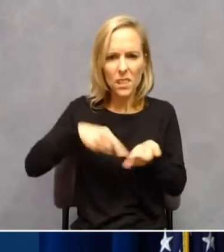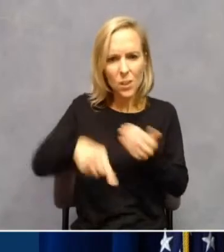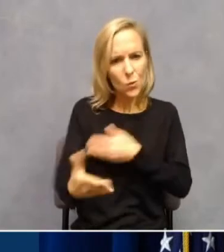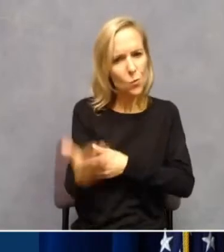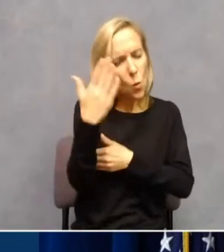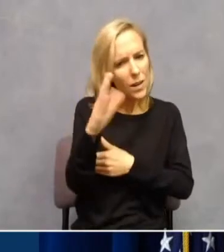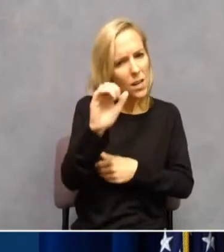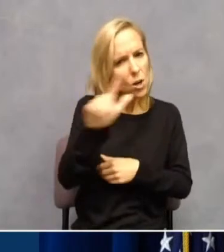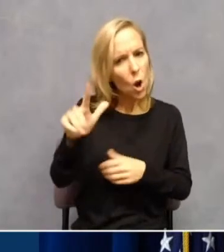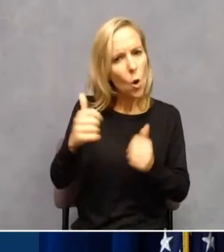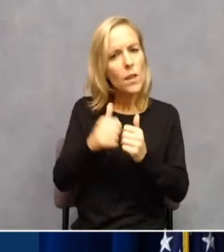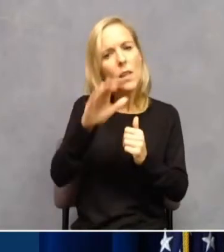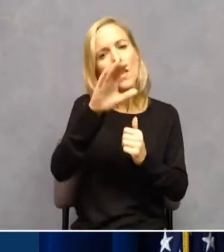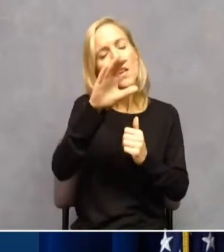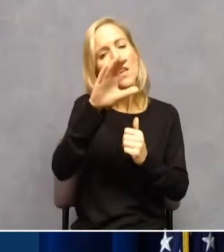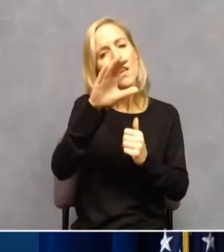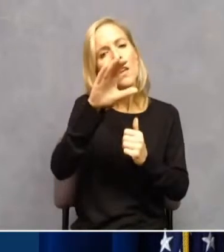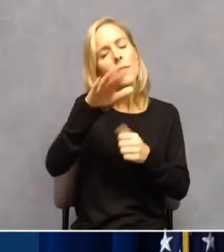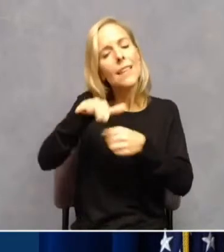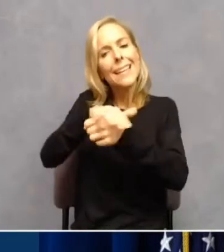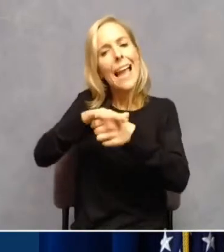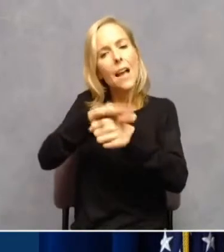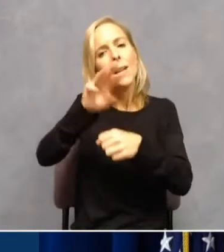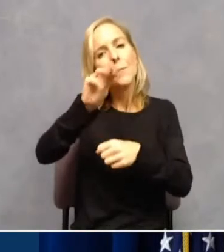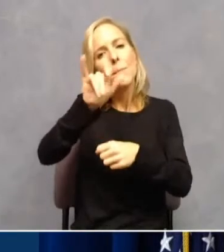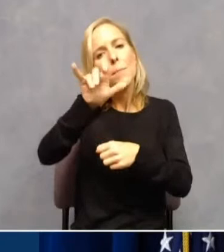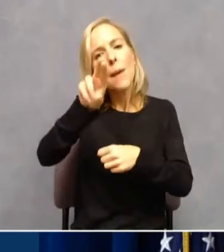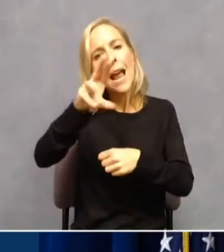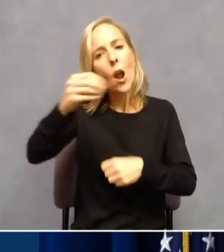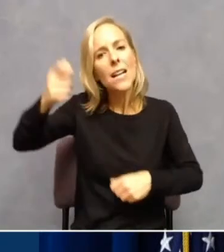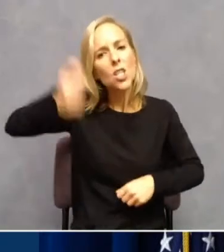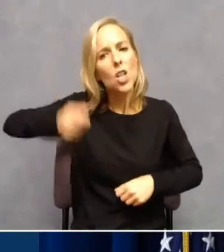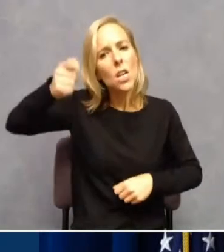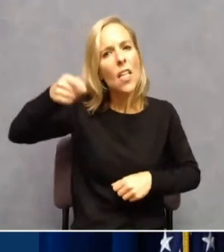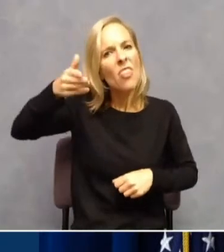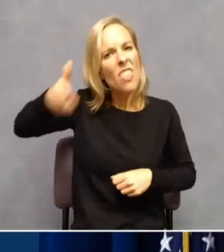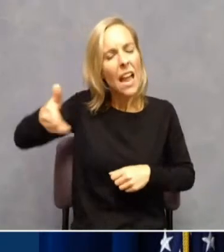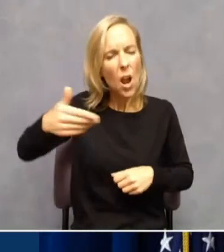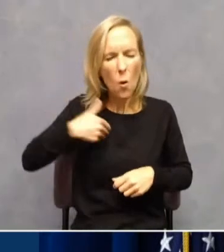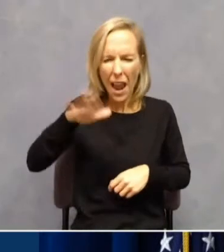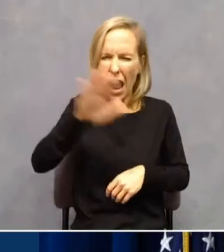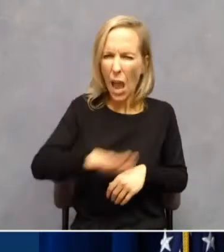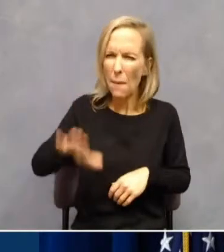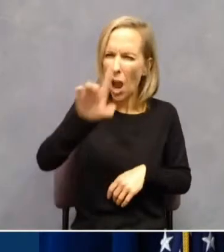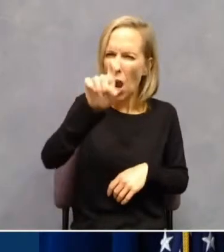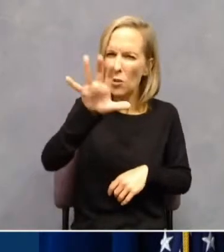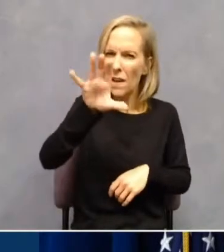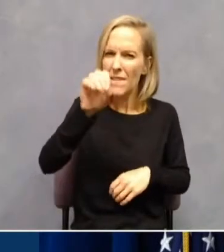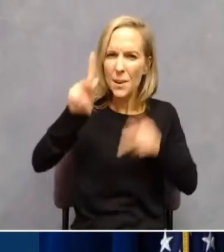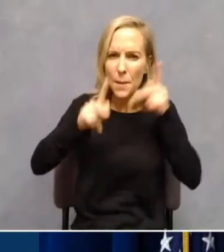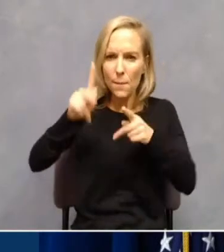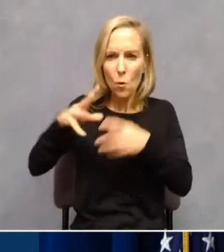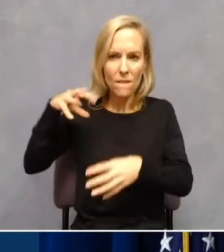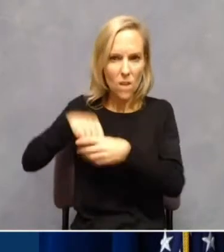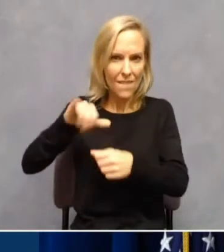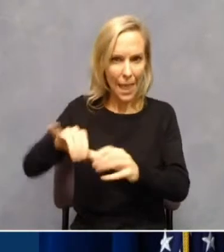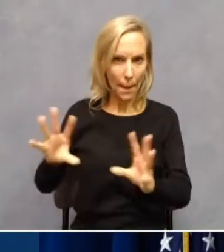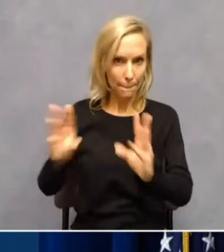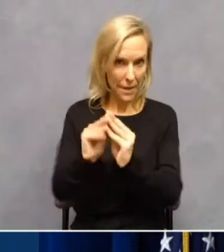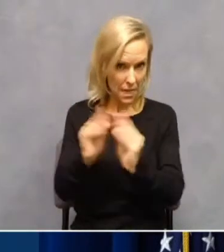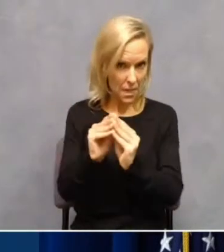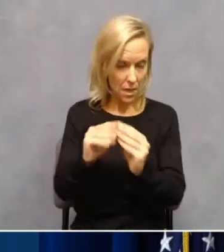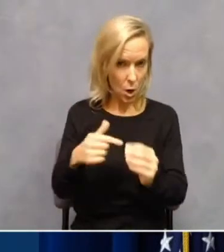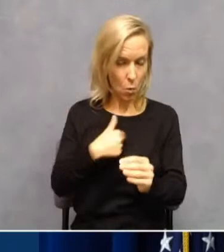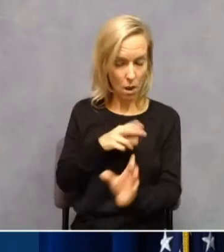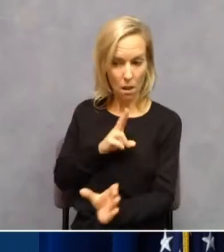county mayors and judges, and how many of them were on the call? I think we had over 150. At least that's when I first got on what we had, and